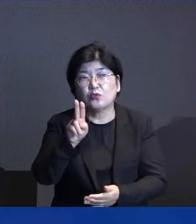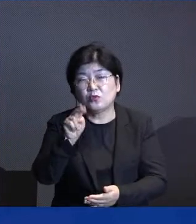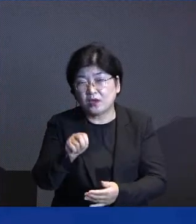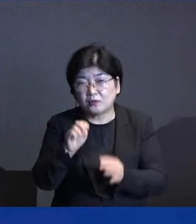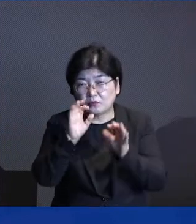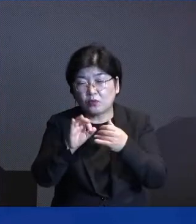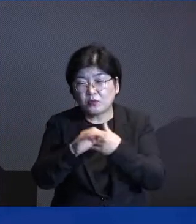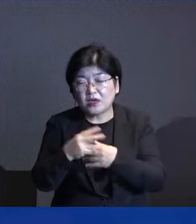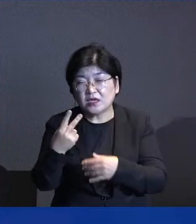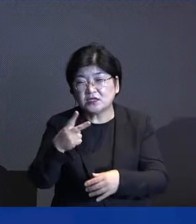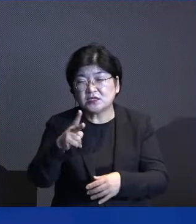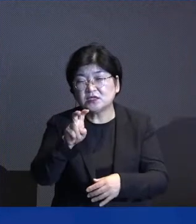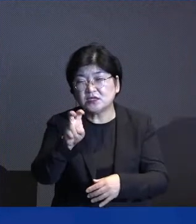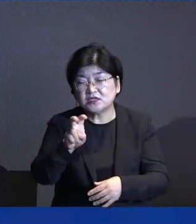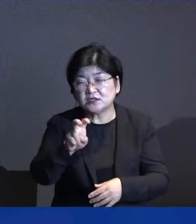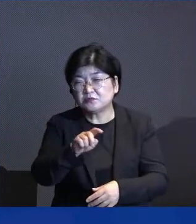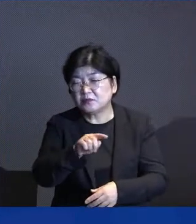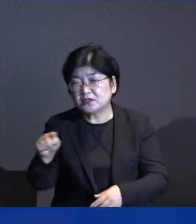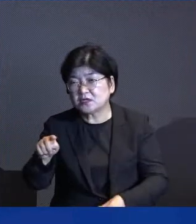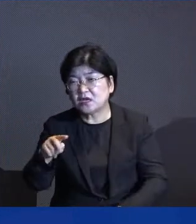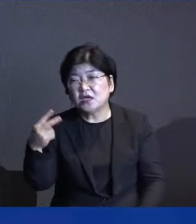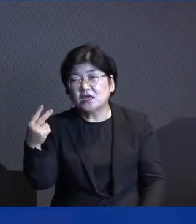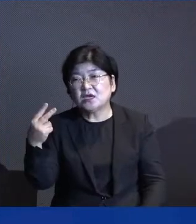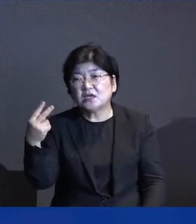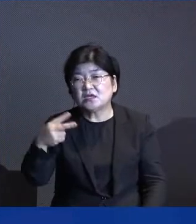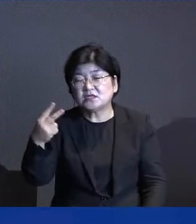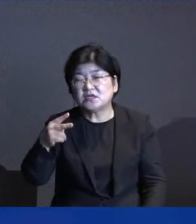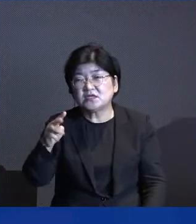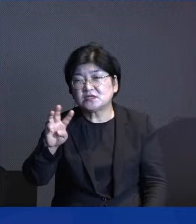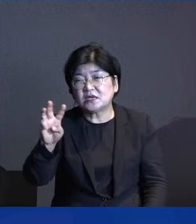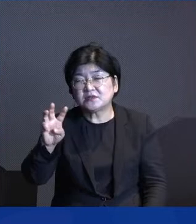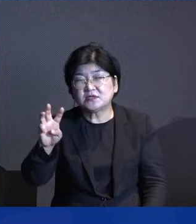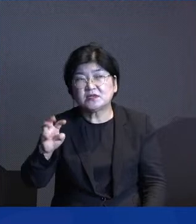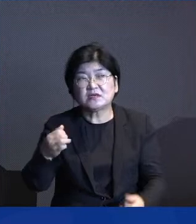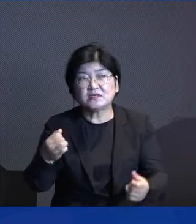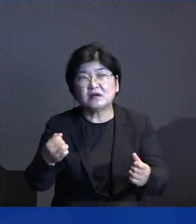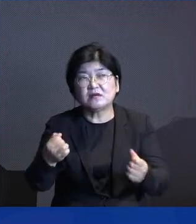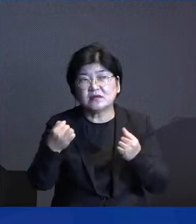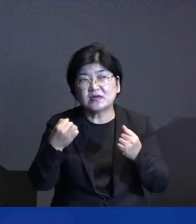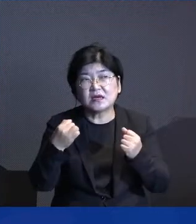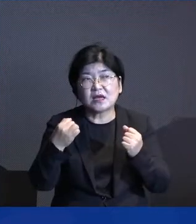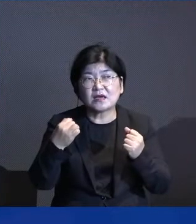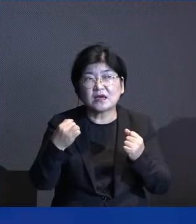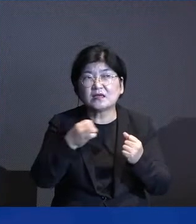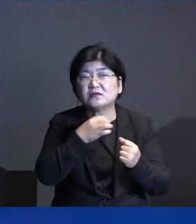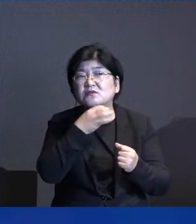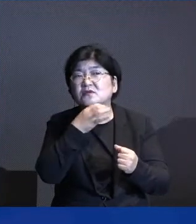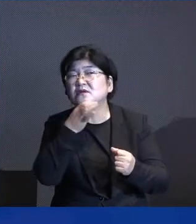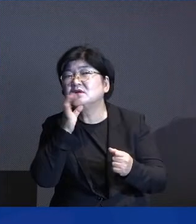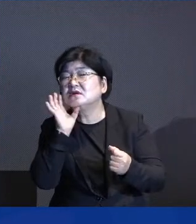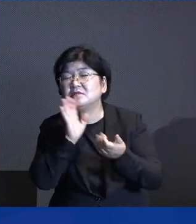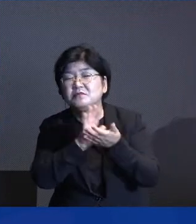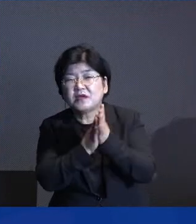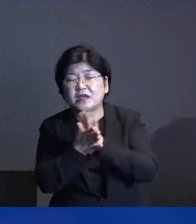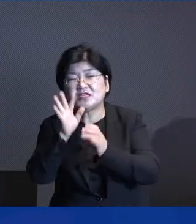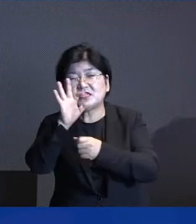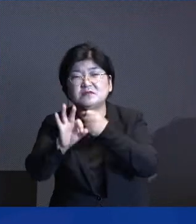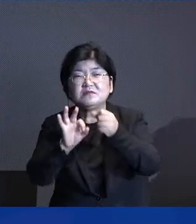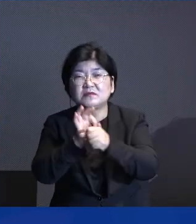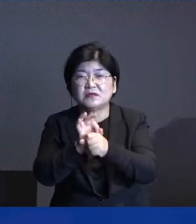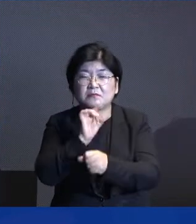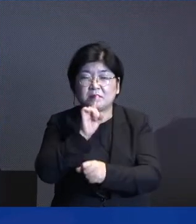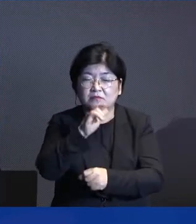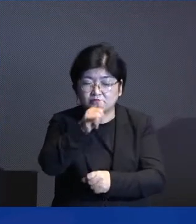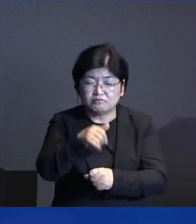to 2030. So this discussion becomes all the more relevant, and let's make a difference if we really want to.